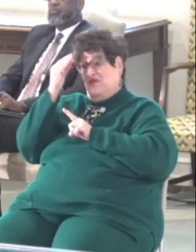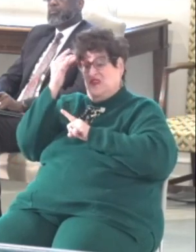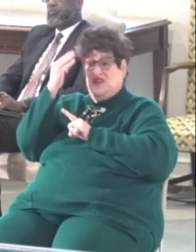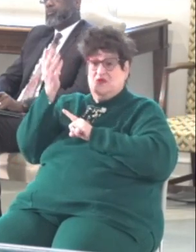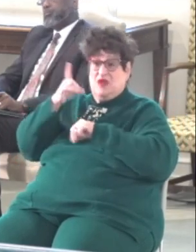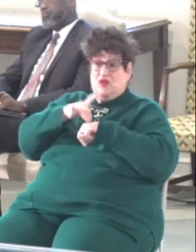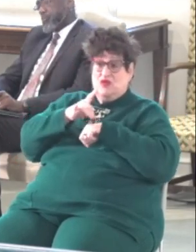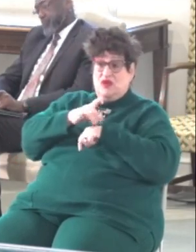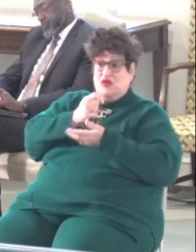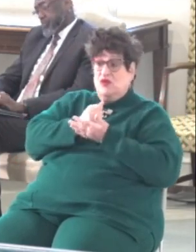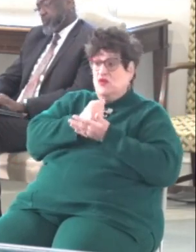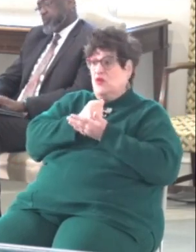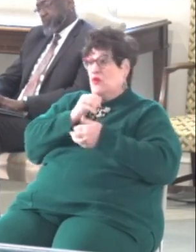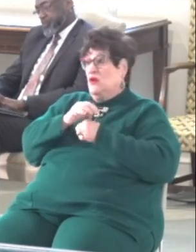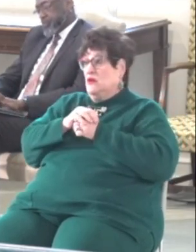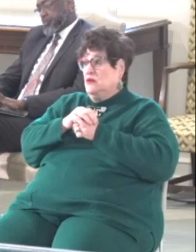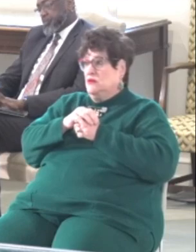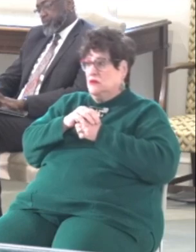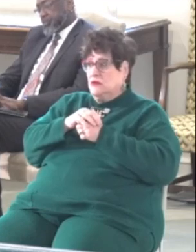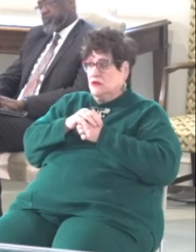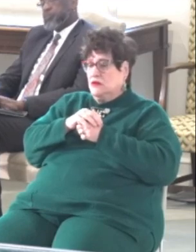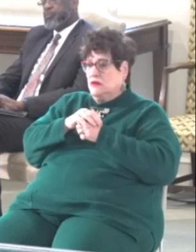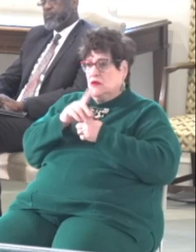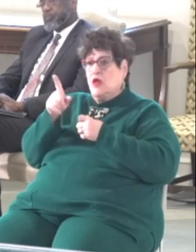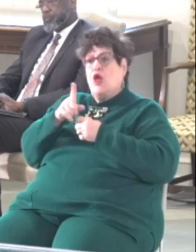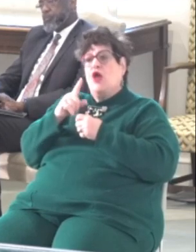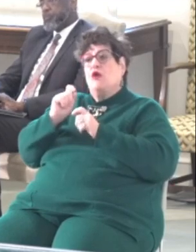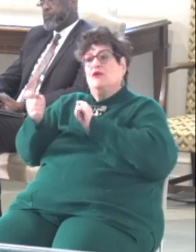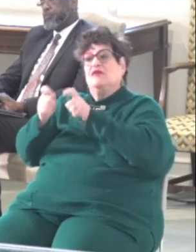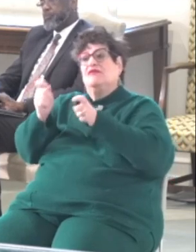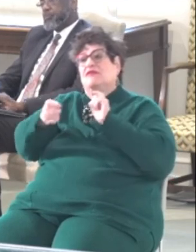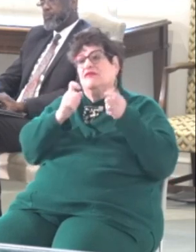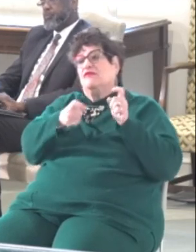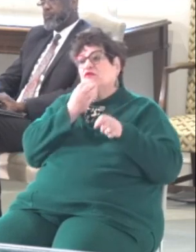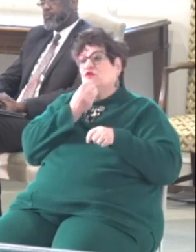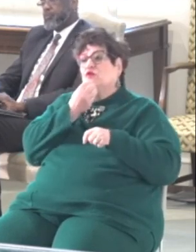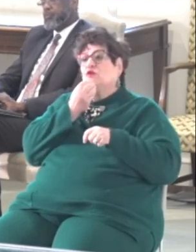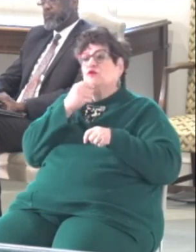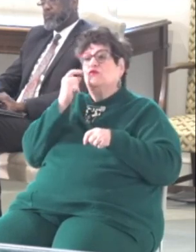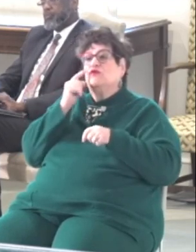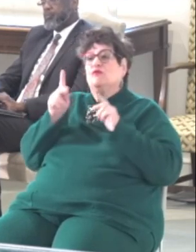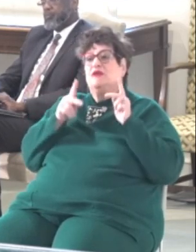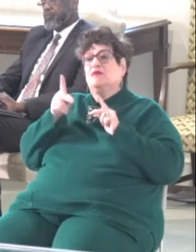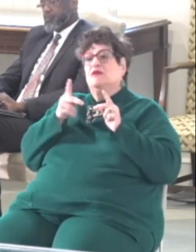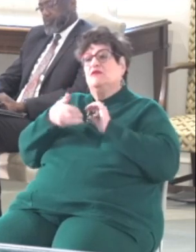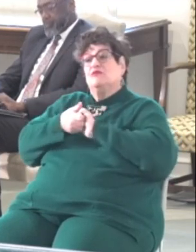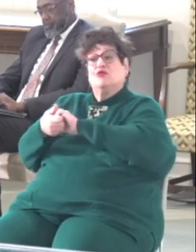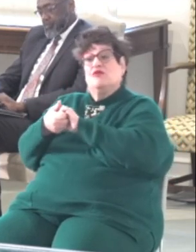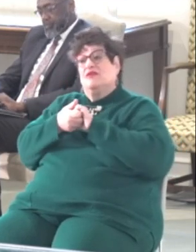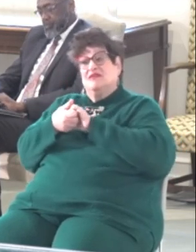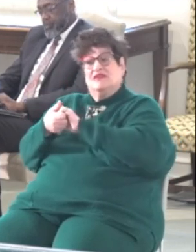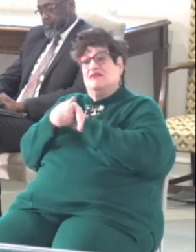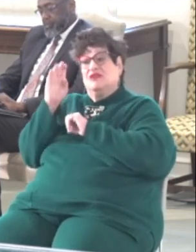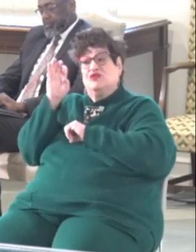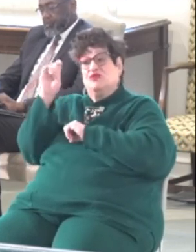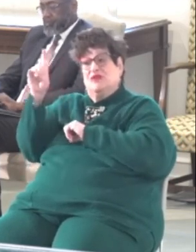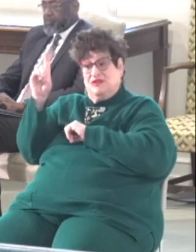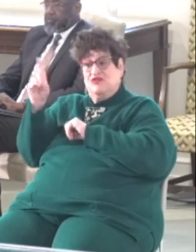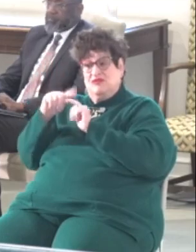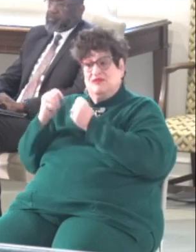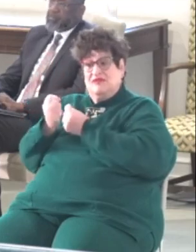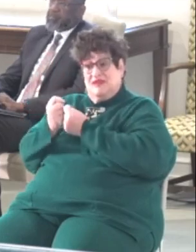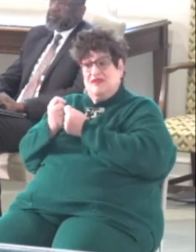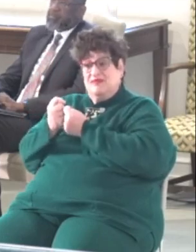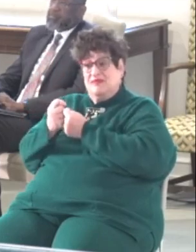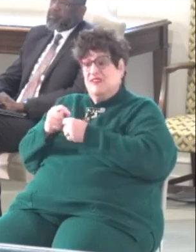Resource Bank packing groceries for needy families in Tulsa. Had the Partners in Education team joined in their over